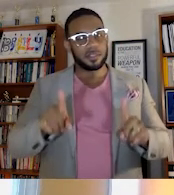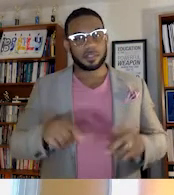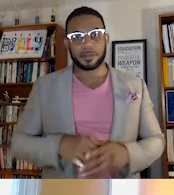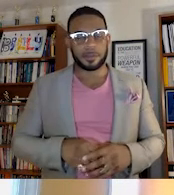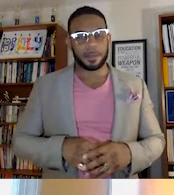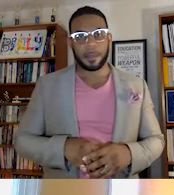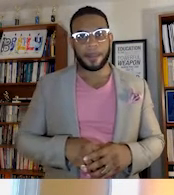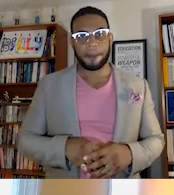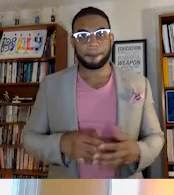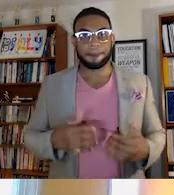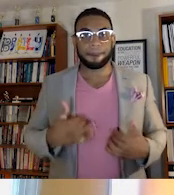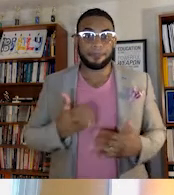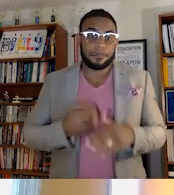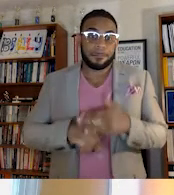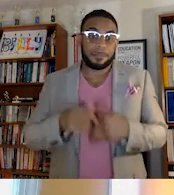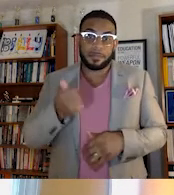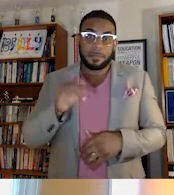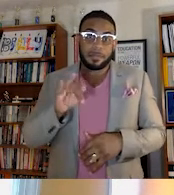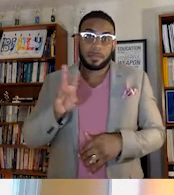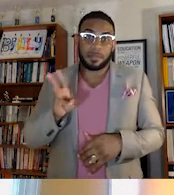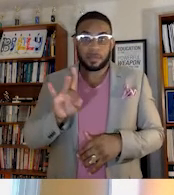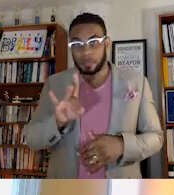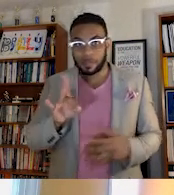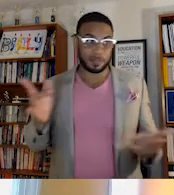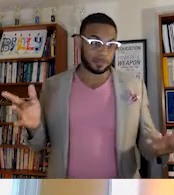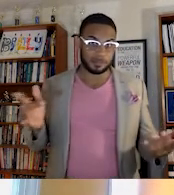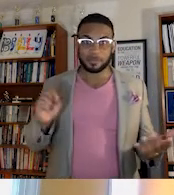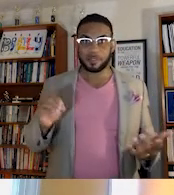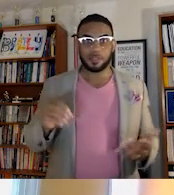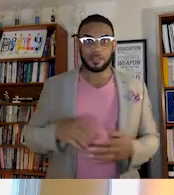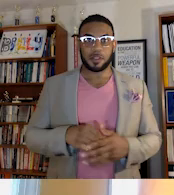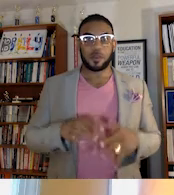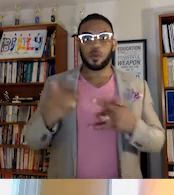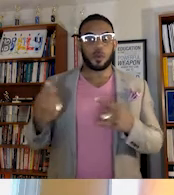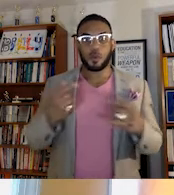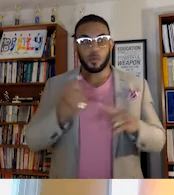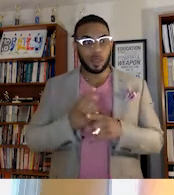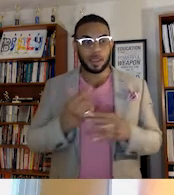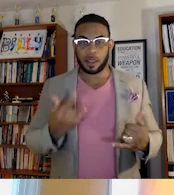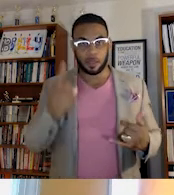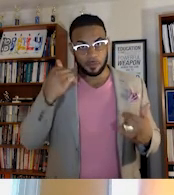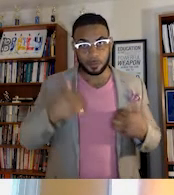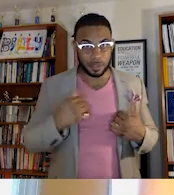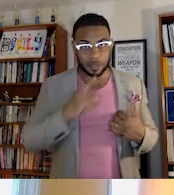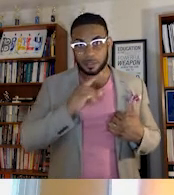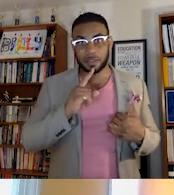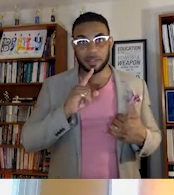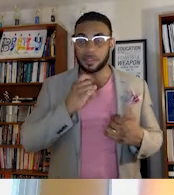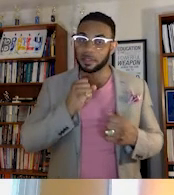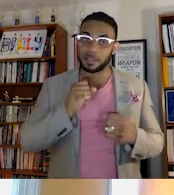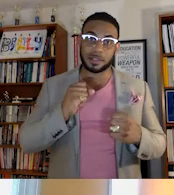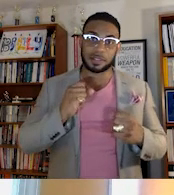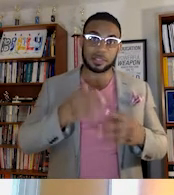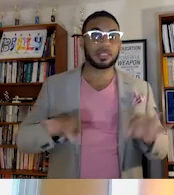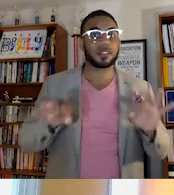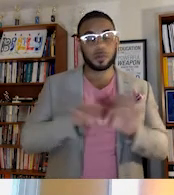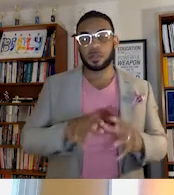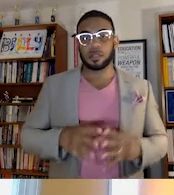I was born in 1968, and so what's going on right now for me is extremely